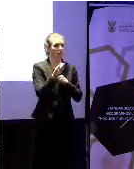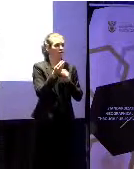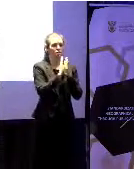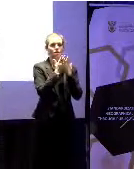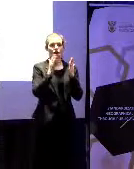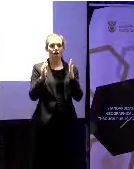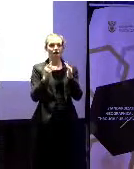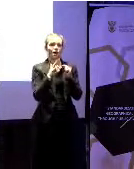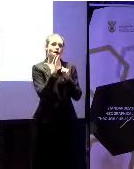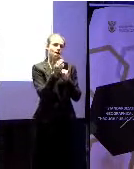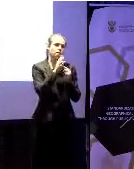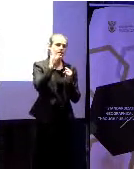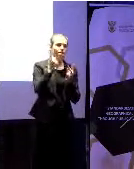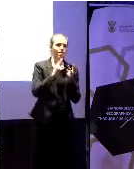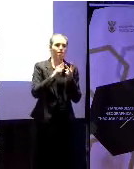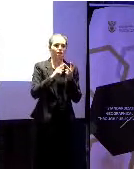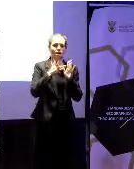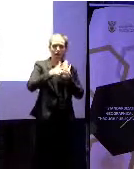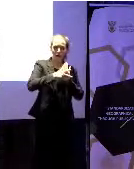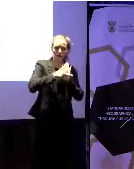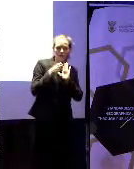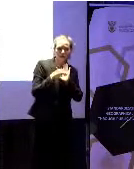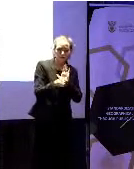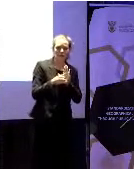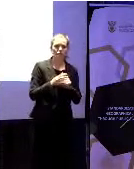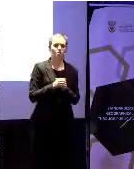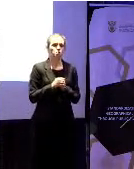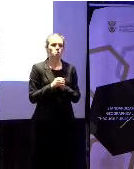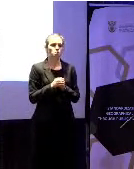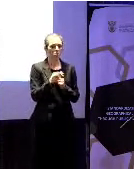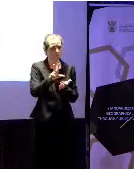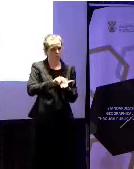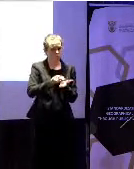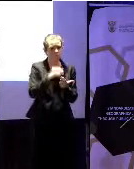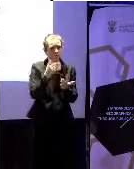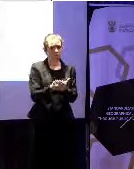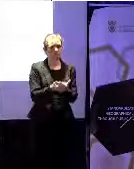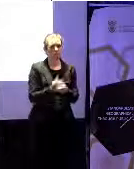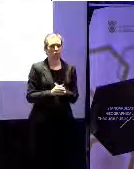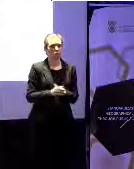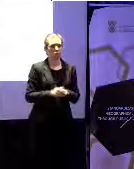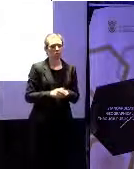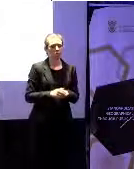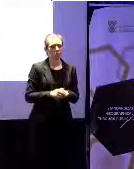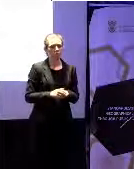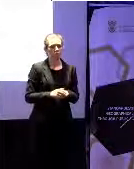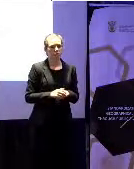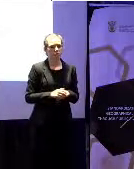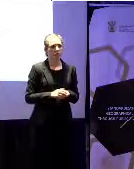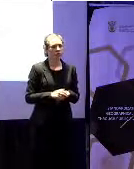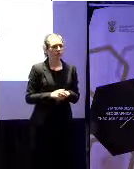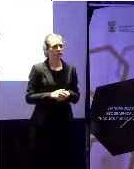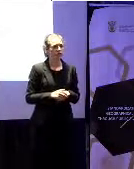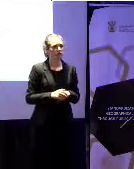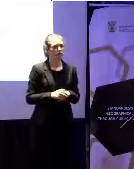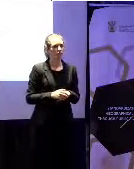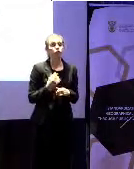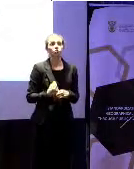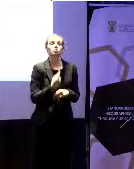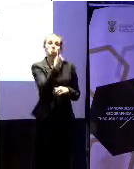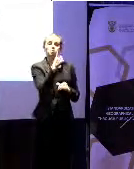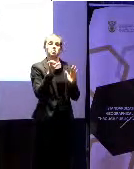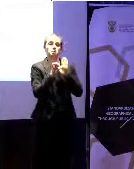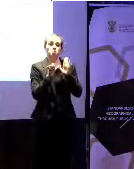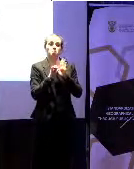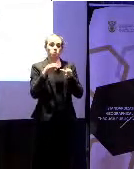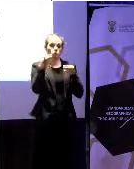the Act. It's also there. You can also download it from there. And then we have one of the most important